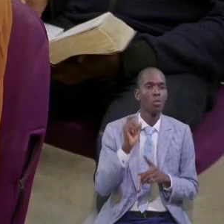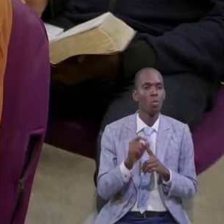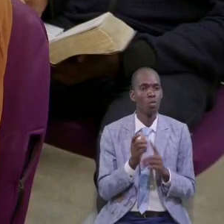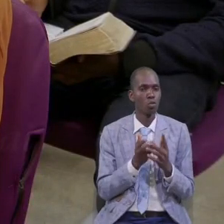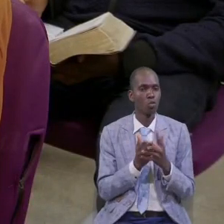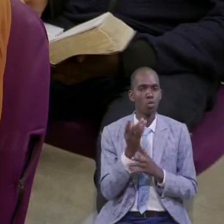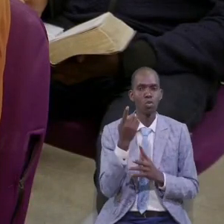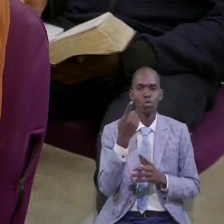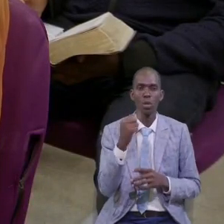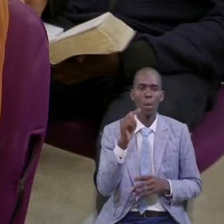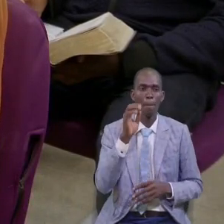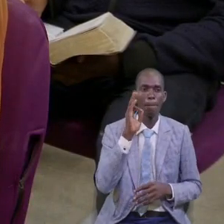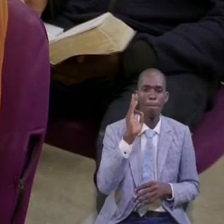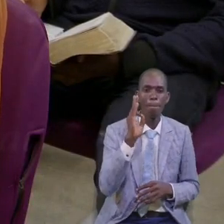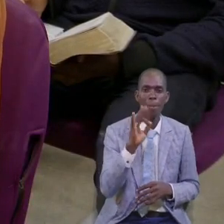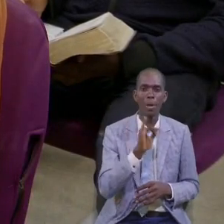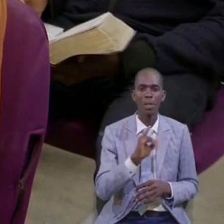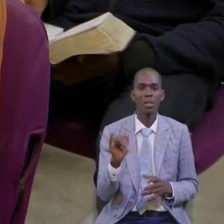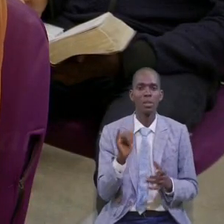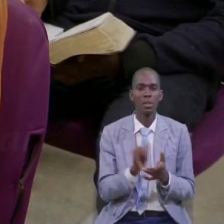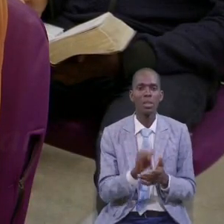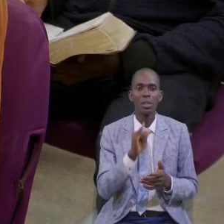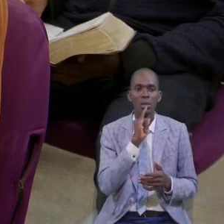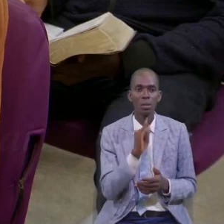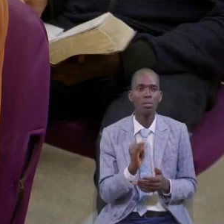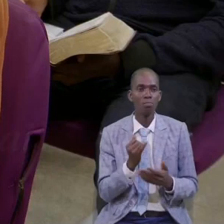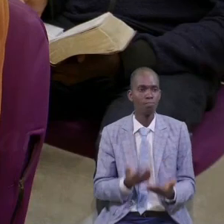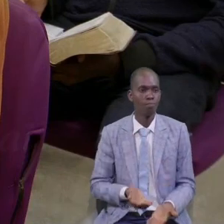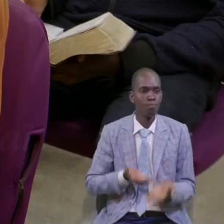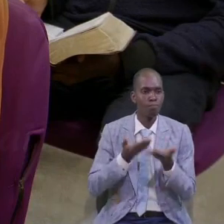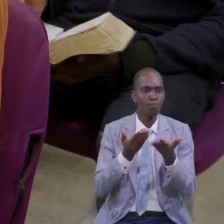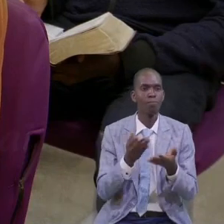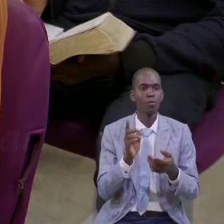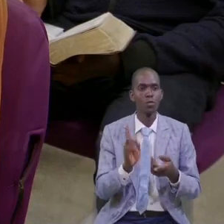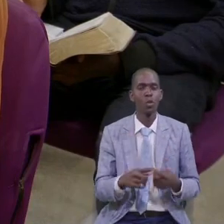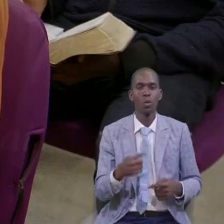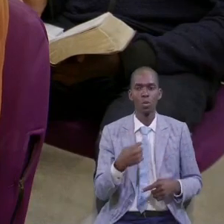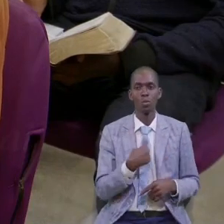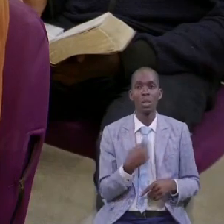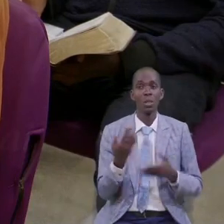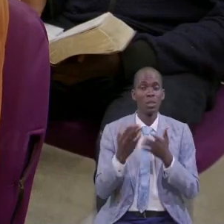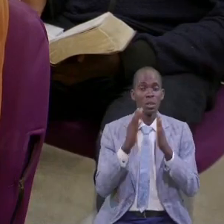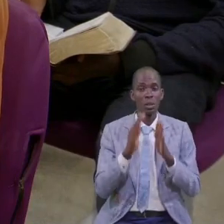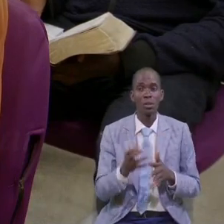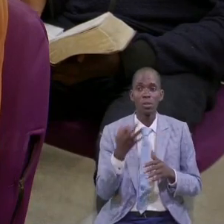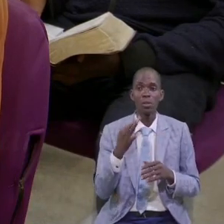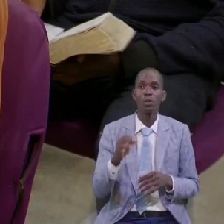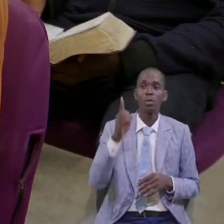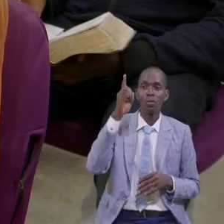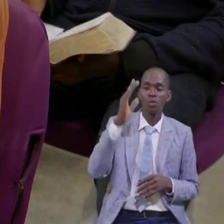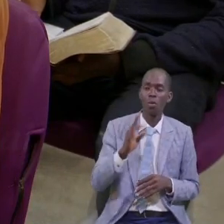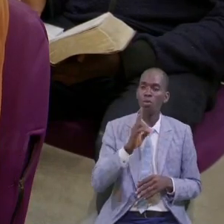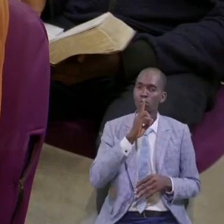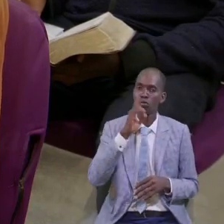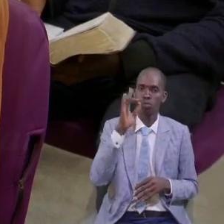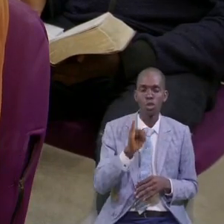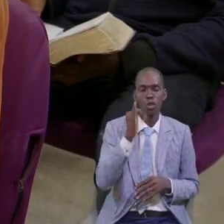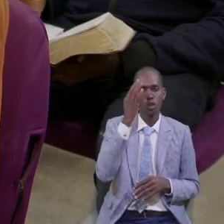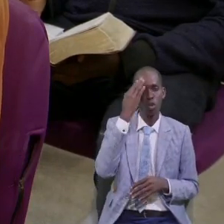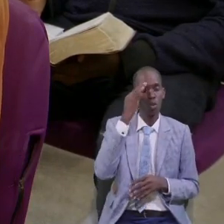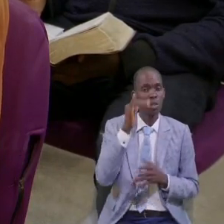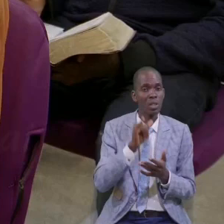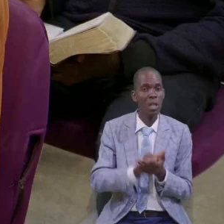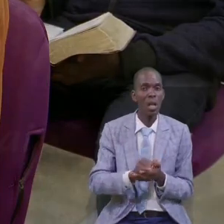the preaching that is committed unto me. Servants of God believe that